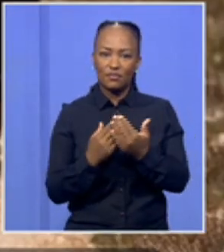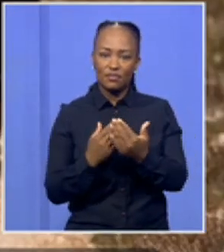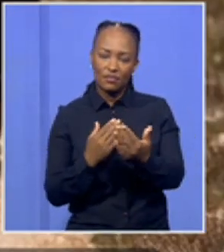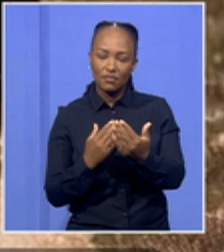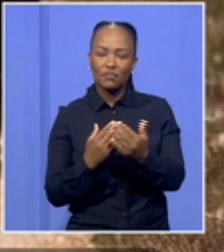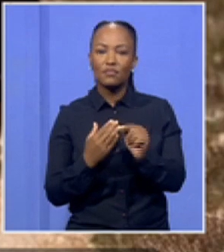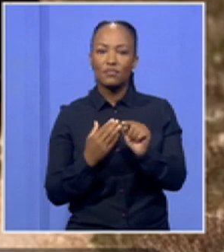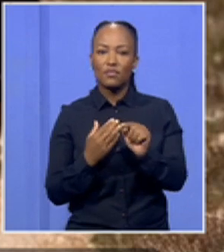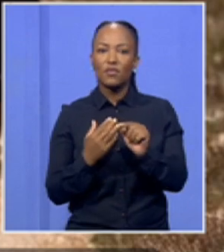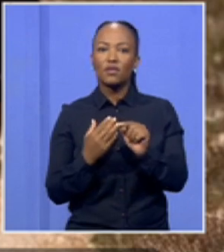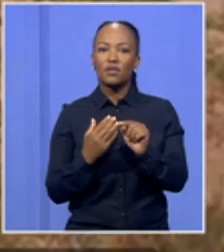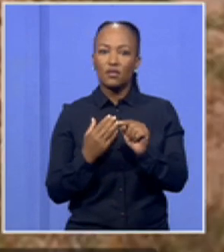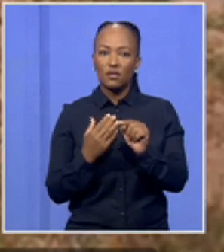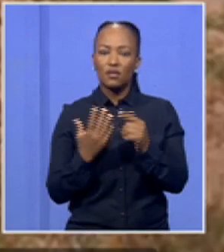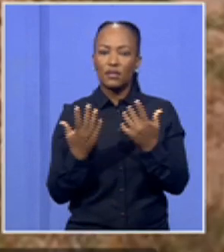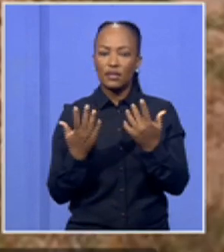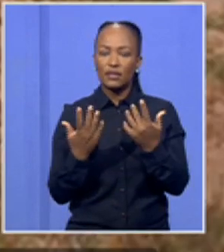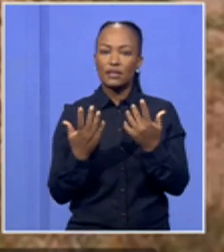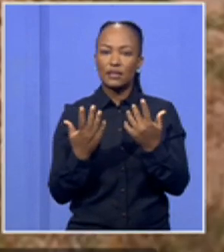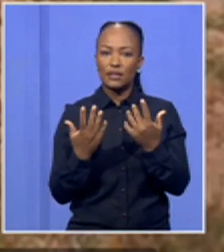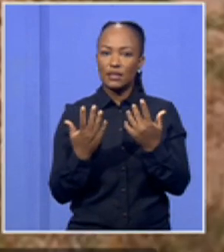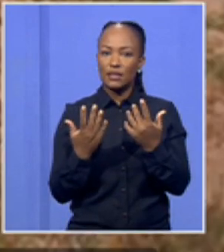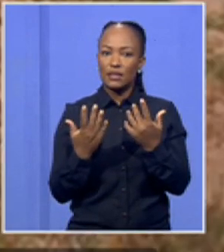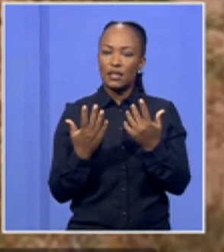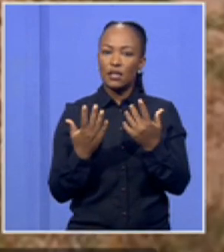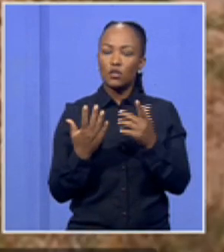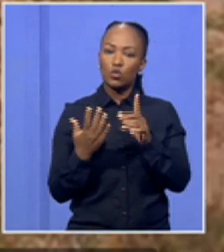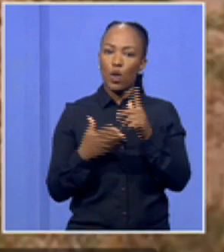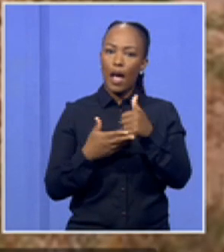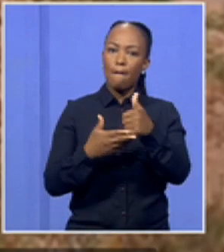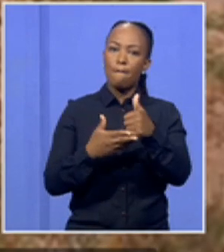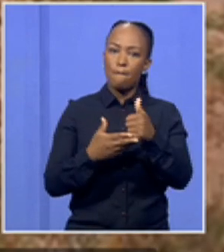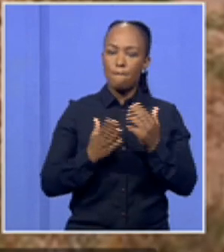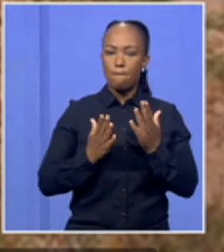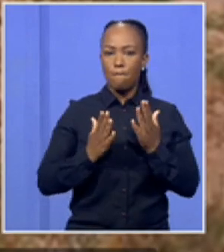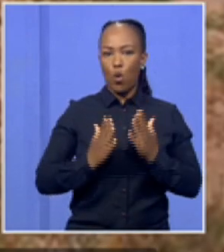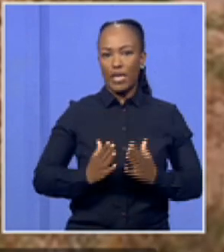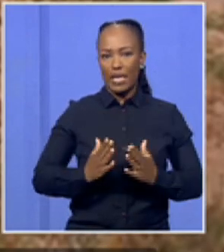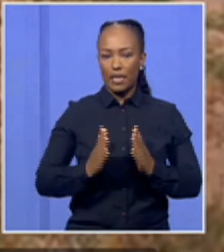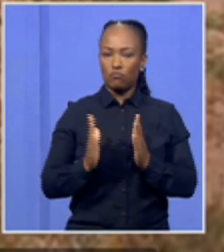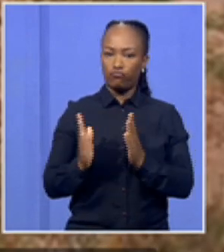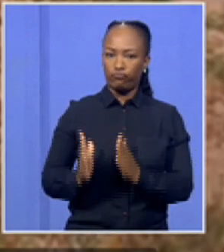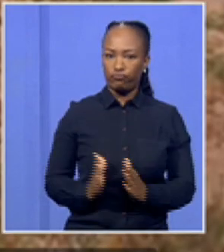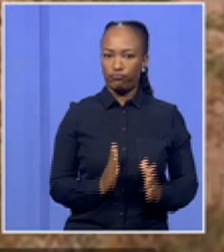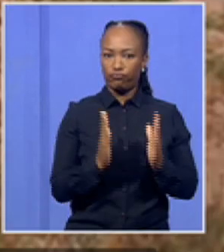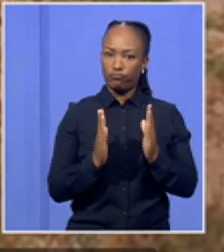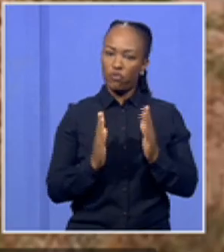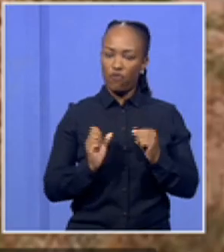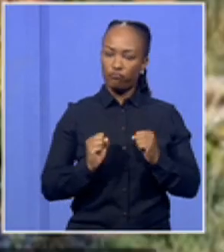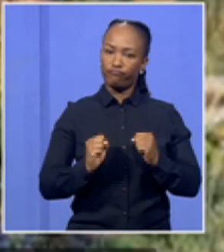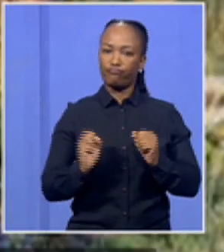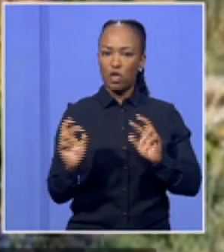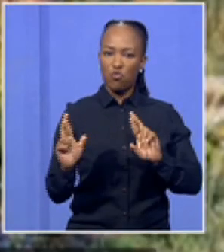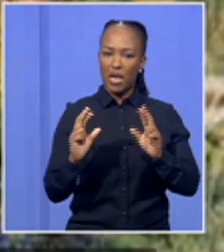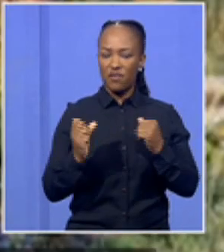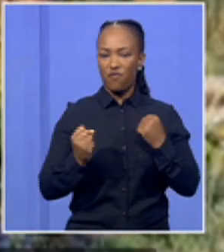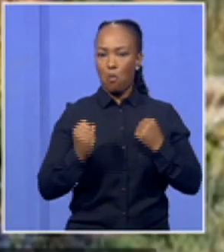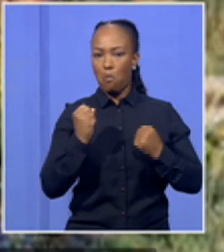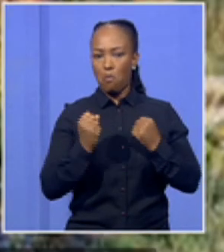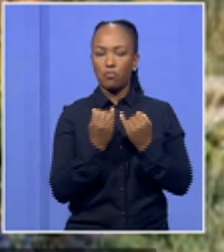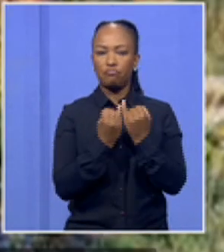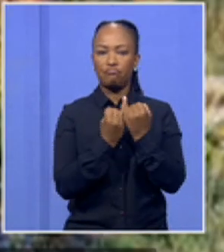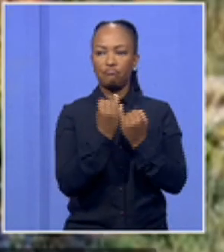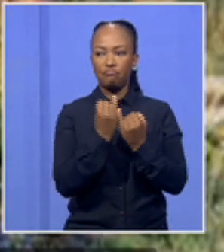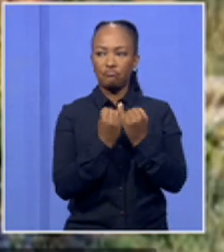now to in order to help their body prepare best for the race. And from both your point of view, would you say